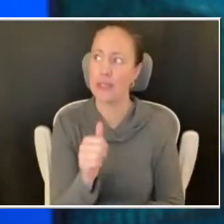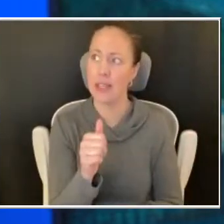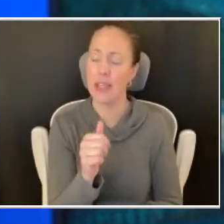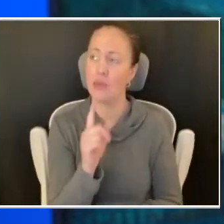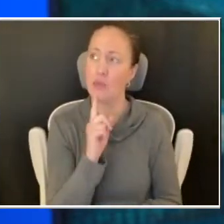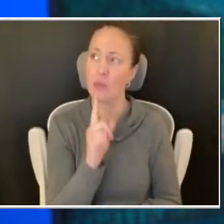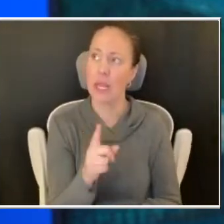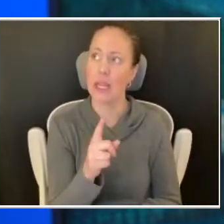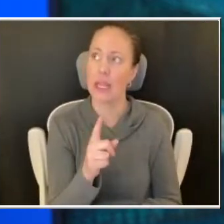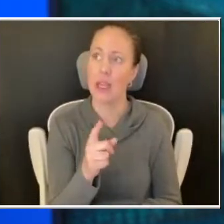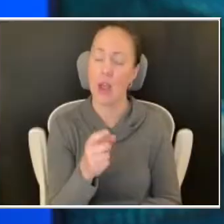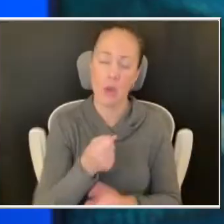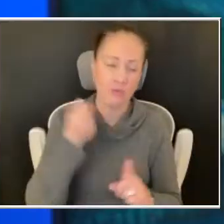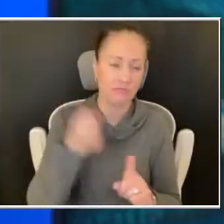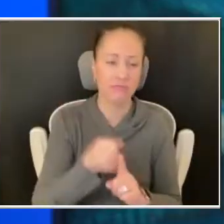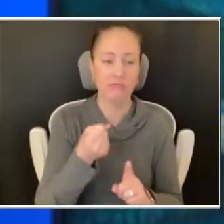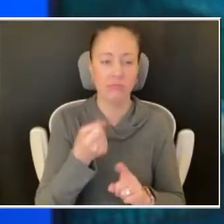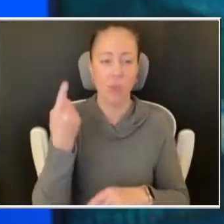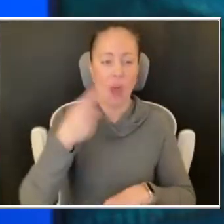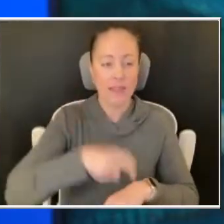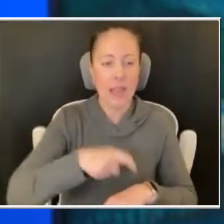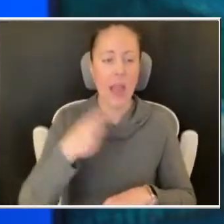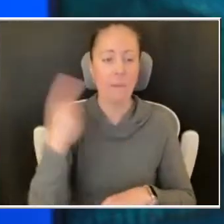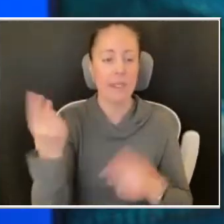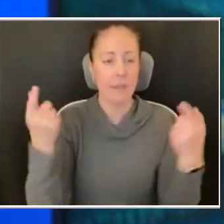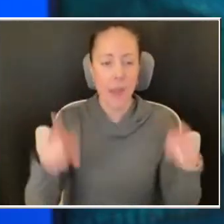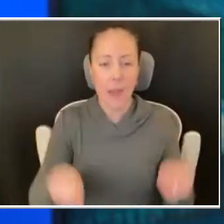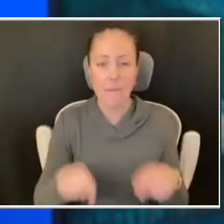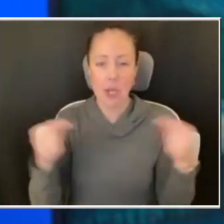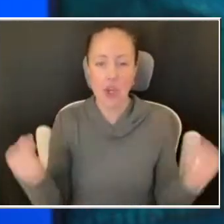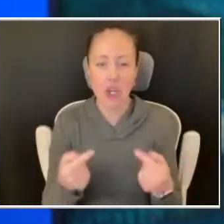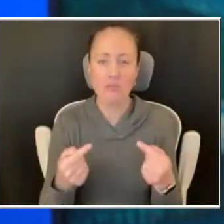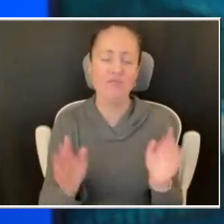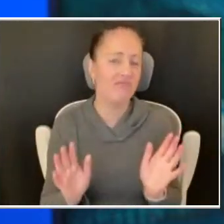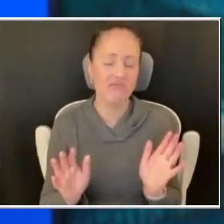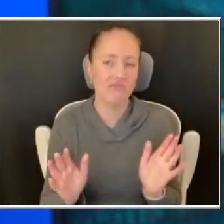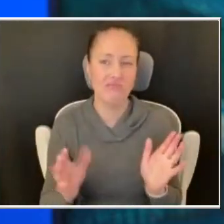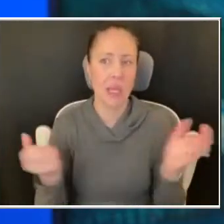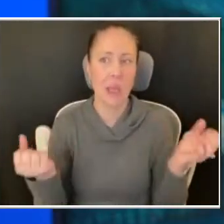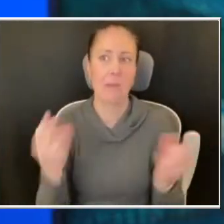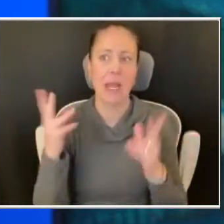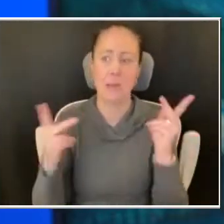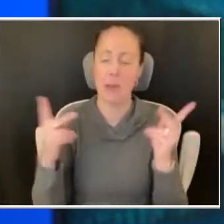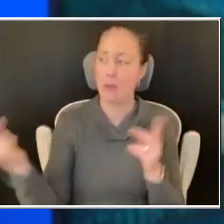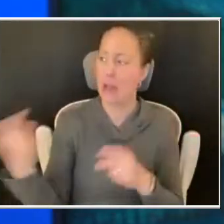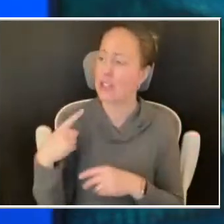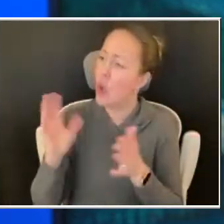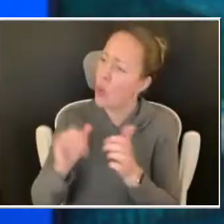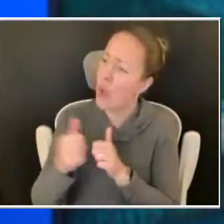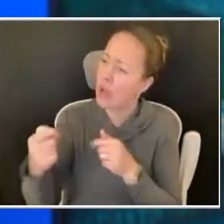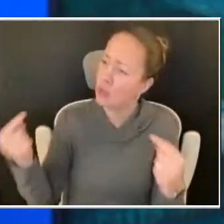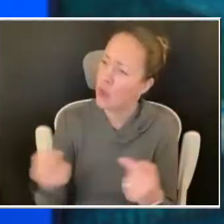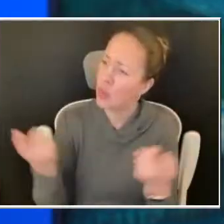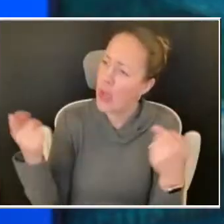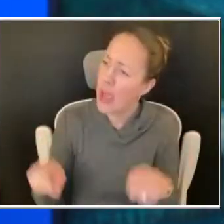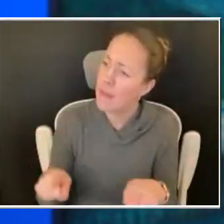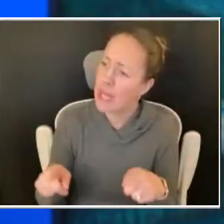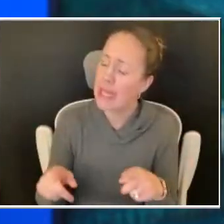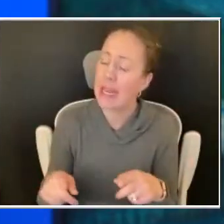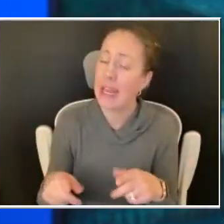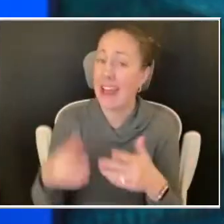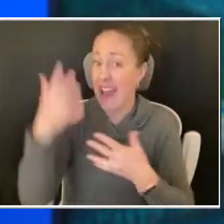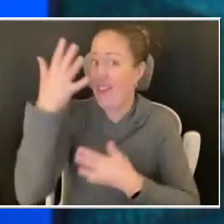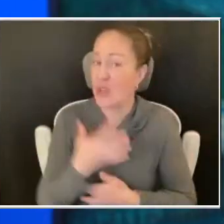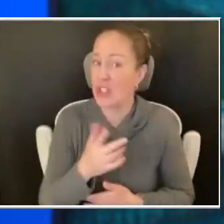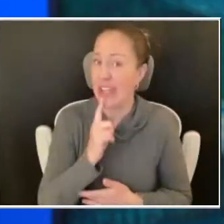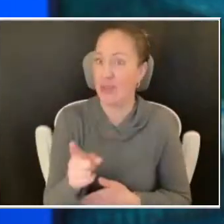something happened and this is how I got hurt. I think I have a lot of people ask me, oh, how'd you get hurt? You know, what happened? And unfortunately, it was just a little bit of